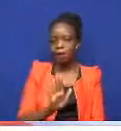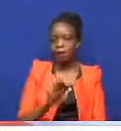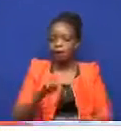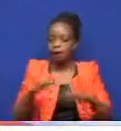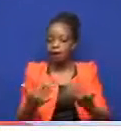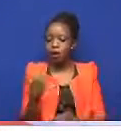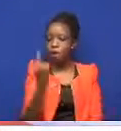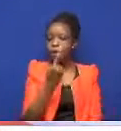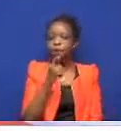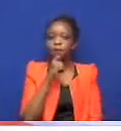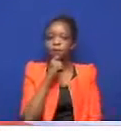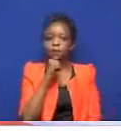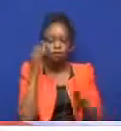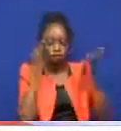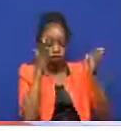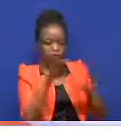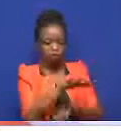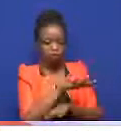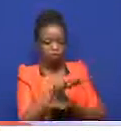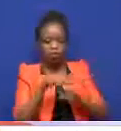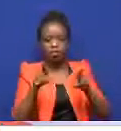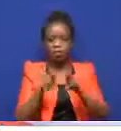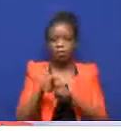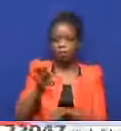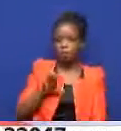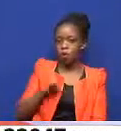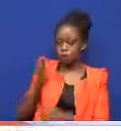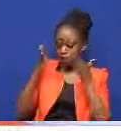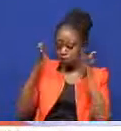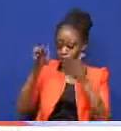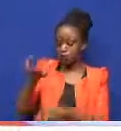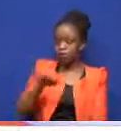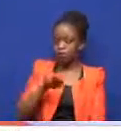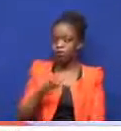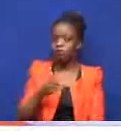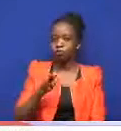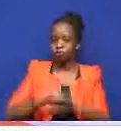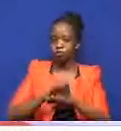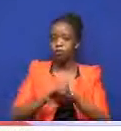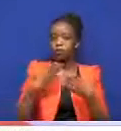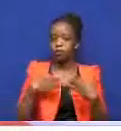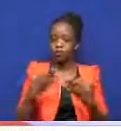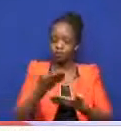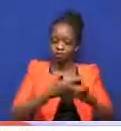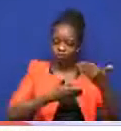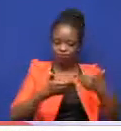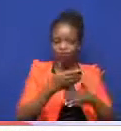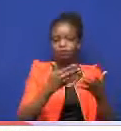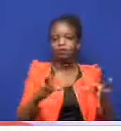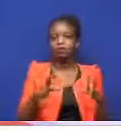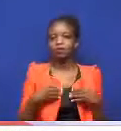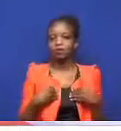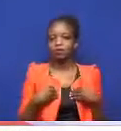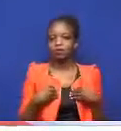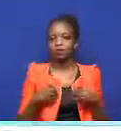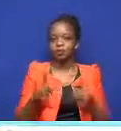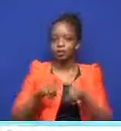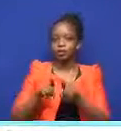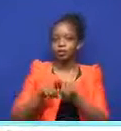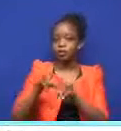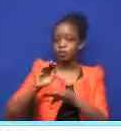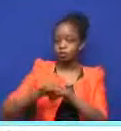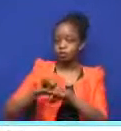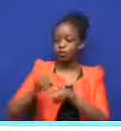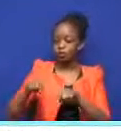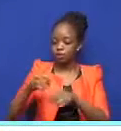can do certain jobs, or only women can do certain jobs. And it's really, sometimes you have to do what you have to do. Zainab, it's interesting also that this